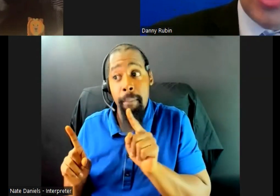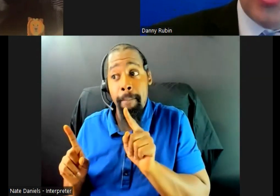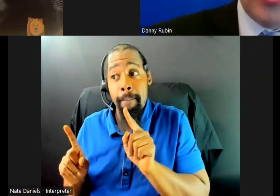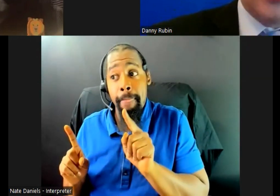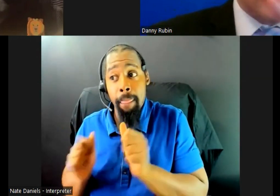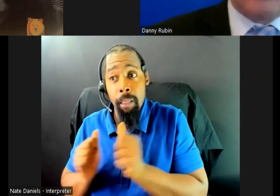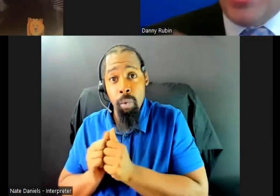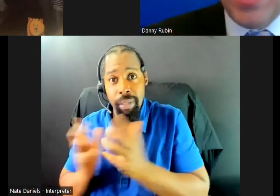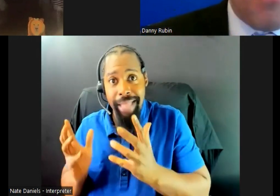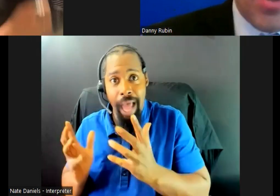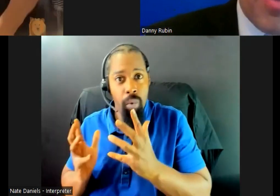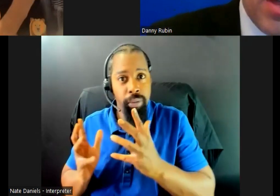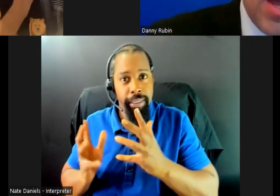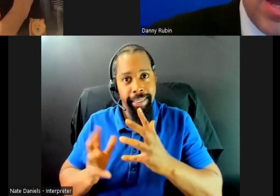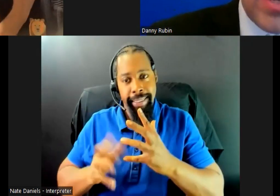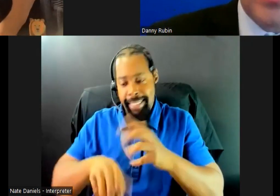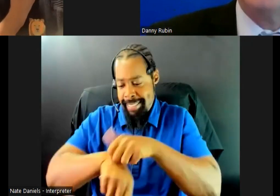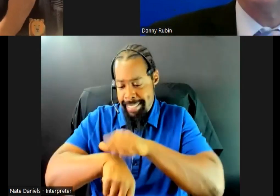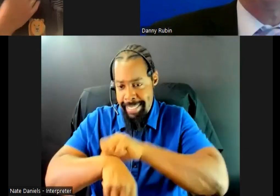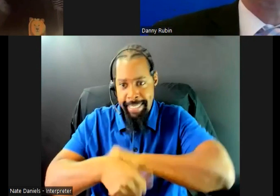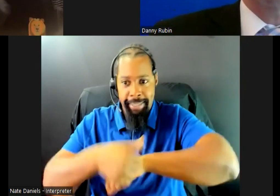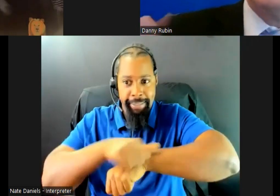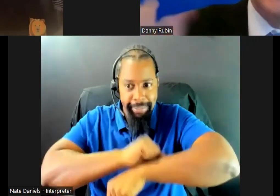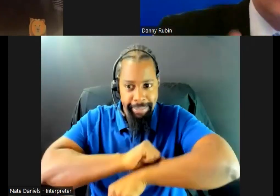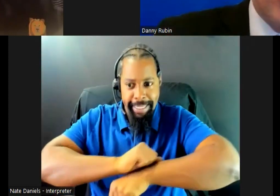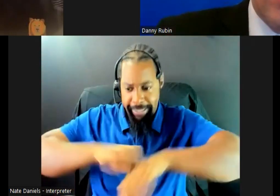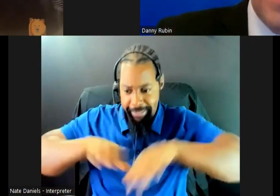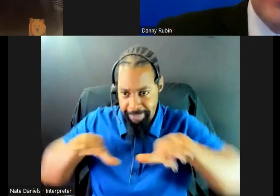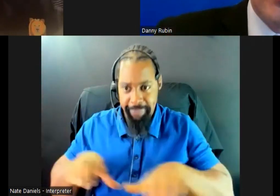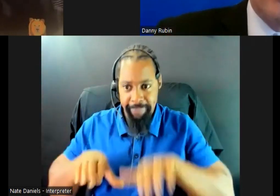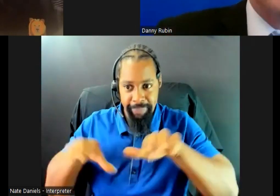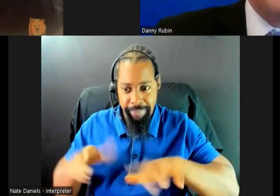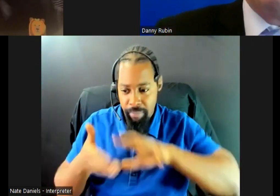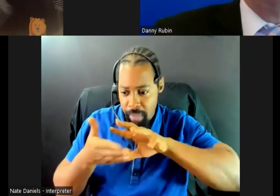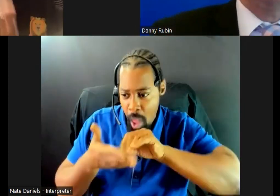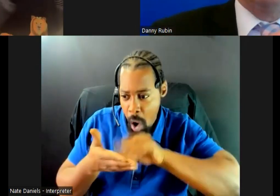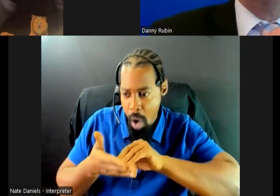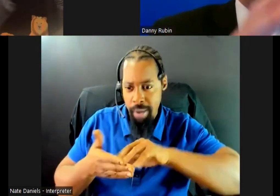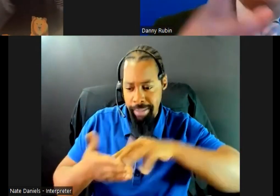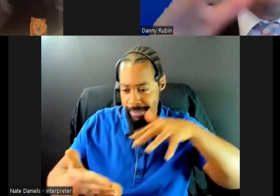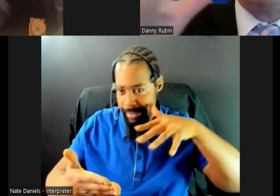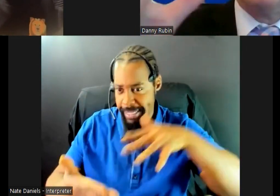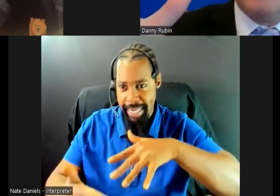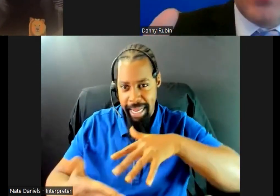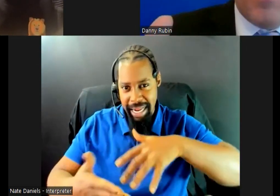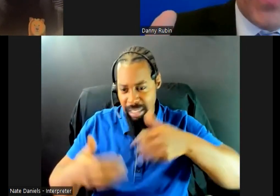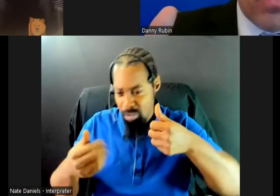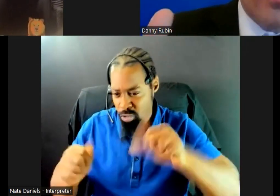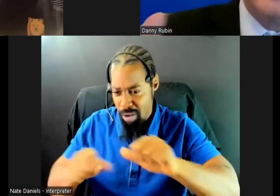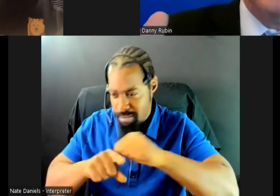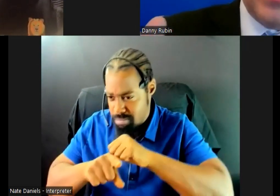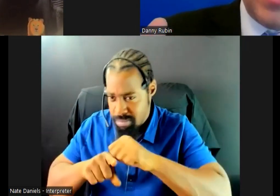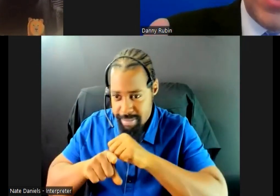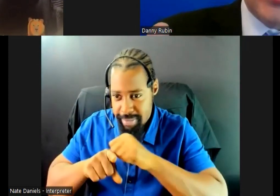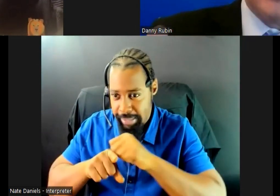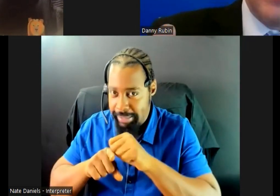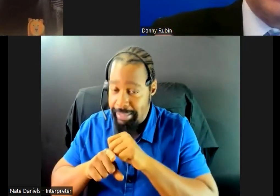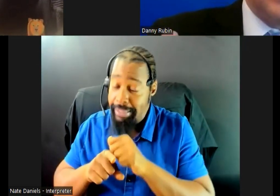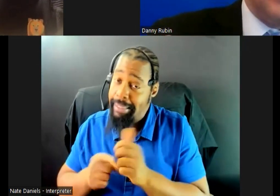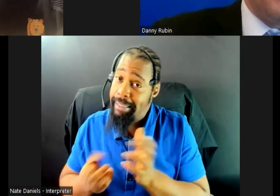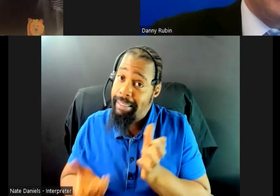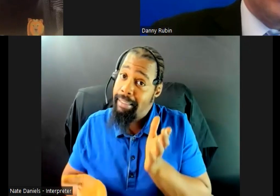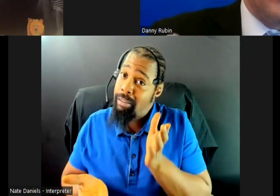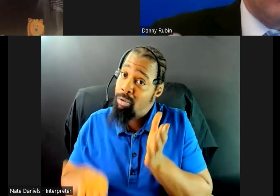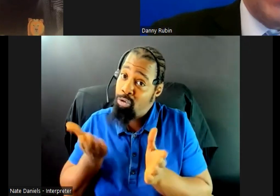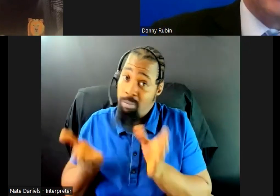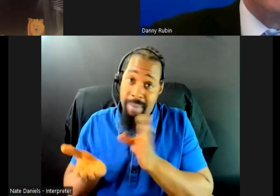to intern, to try everything, to listen to your mentors, maybe you wouldn't have realized